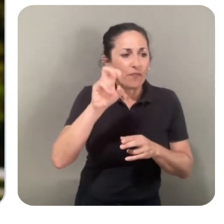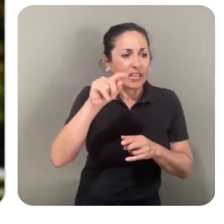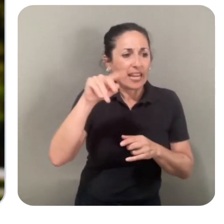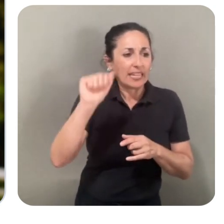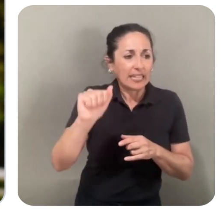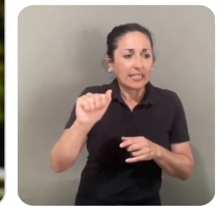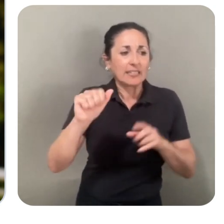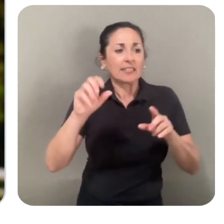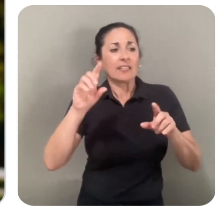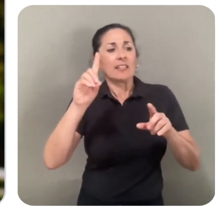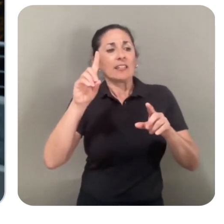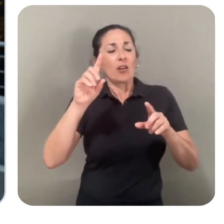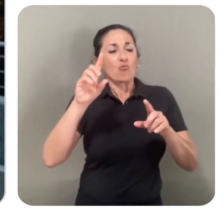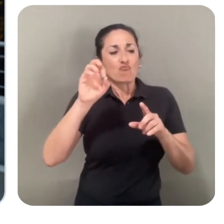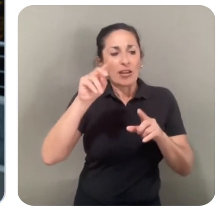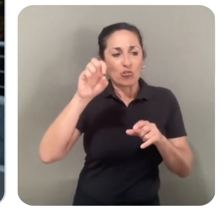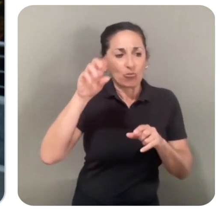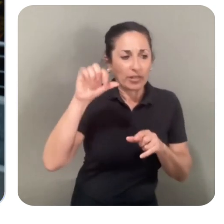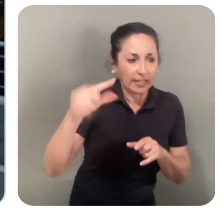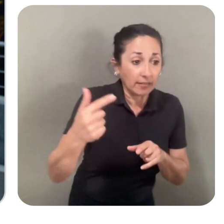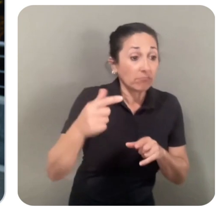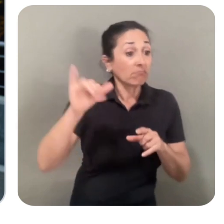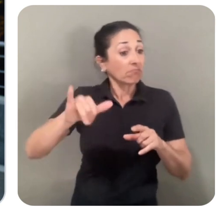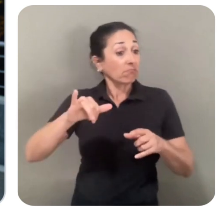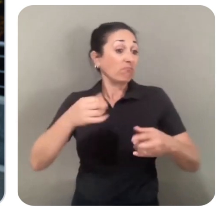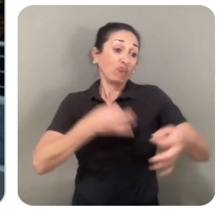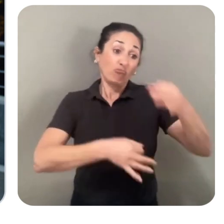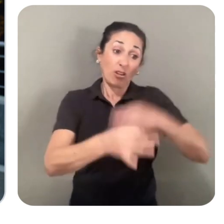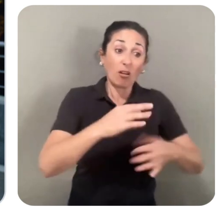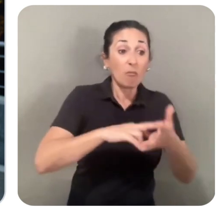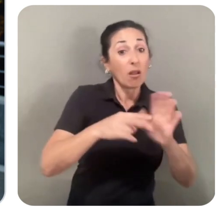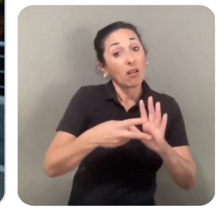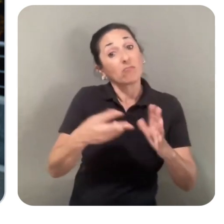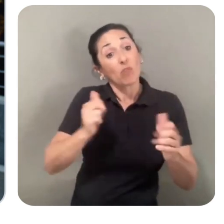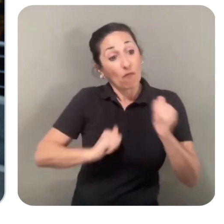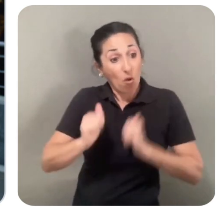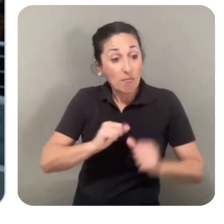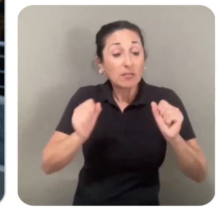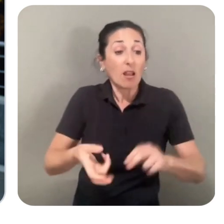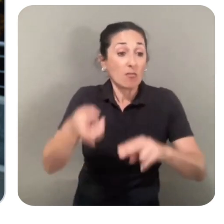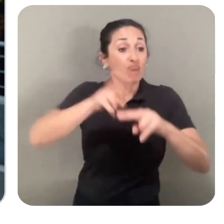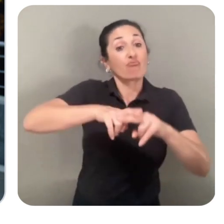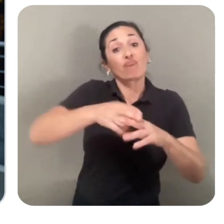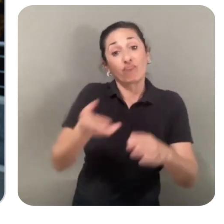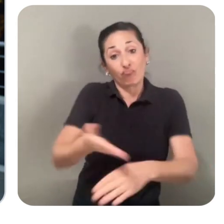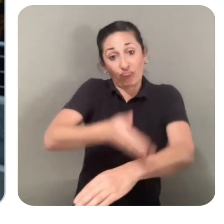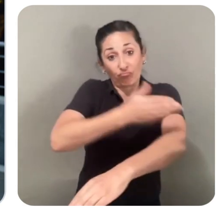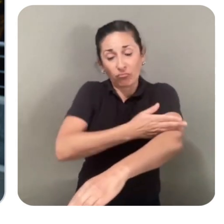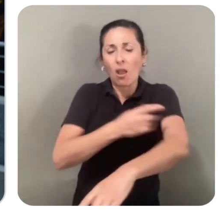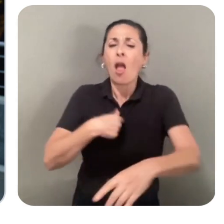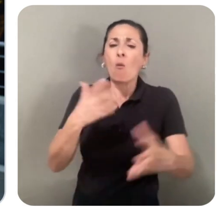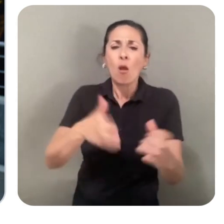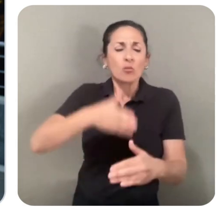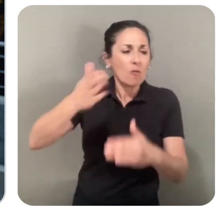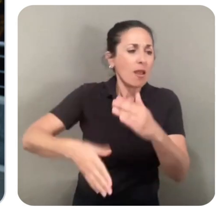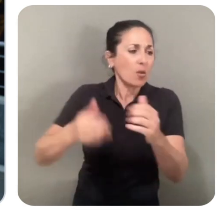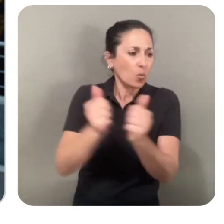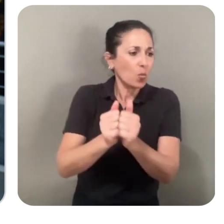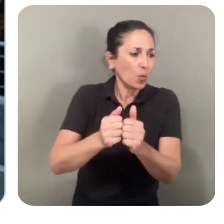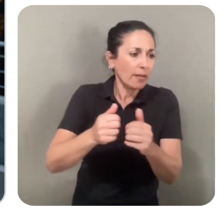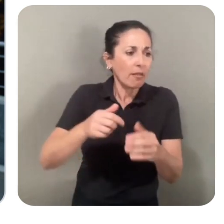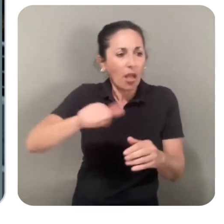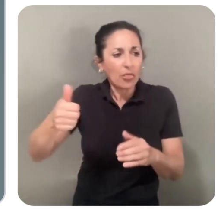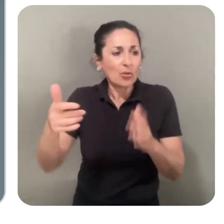lead to large performance gains. I want to wrap up by pointing you in the direction of more tools, optimization techniques, and